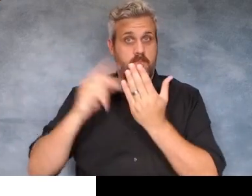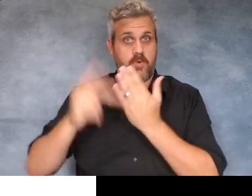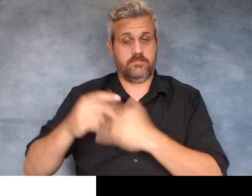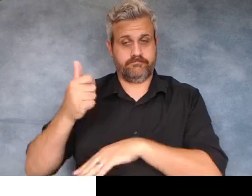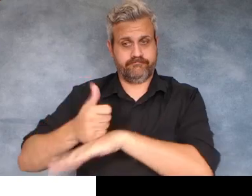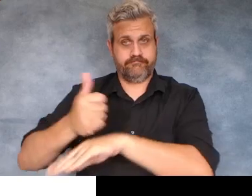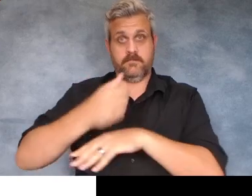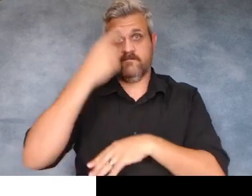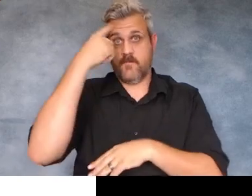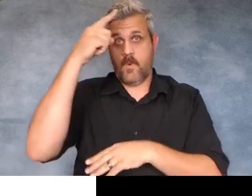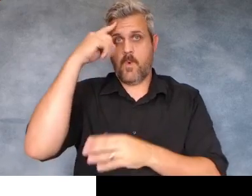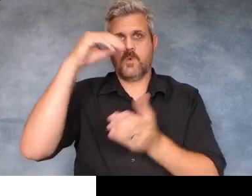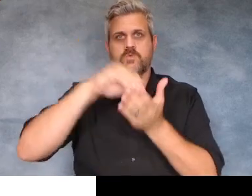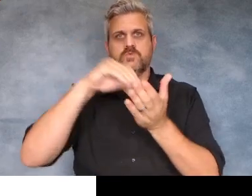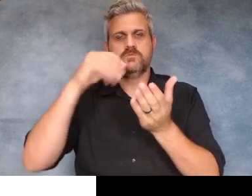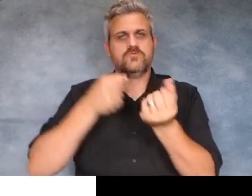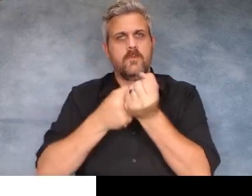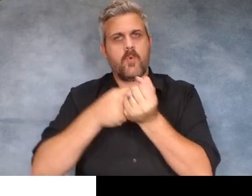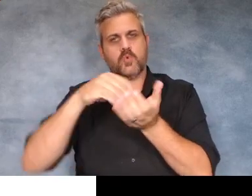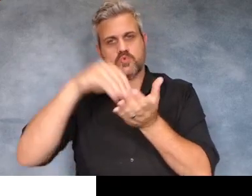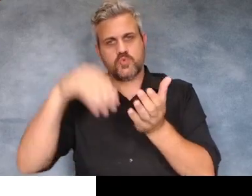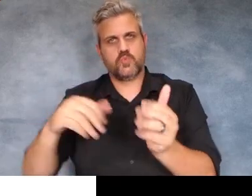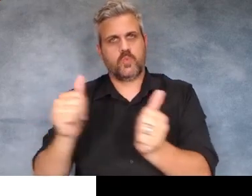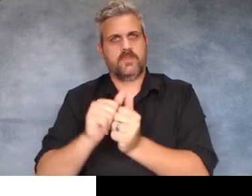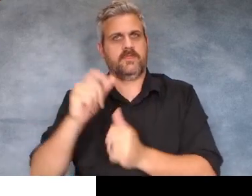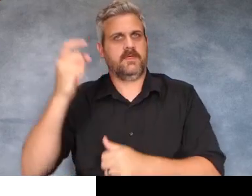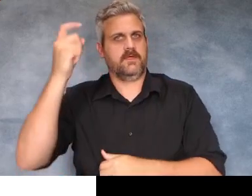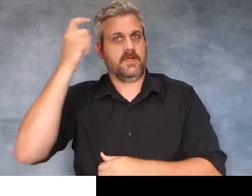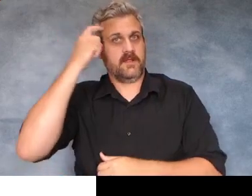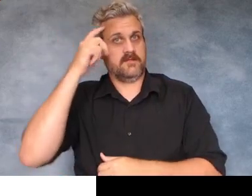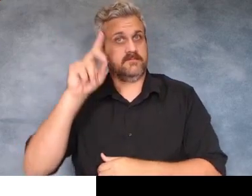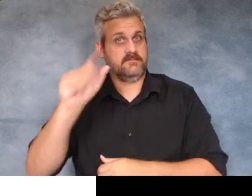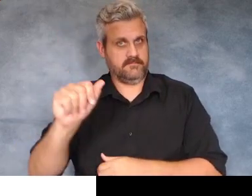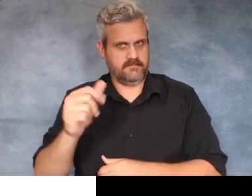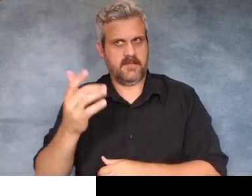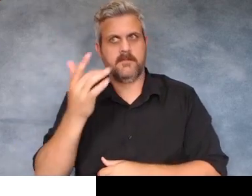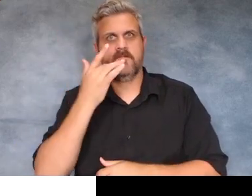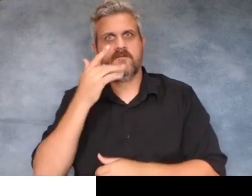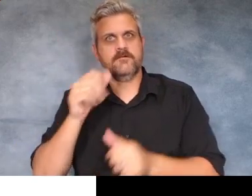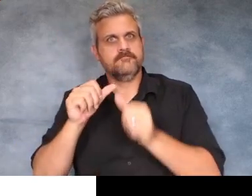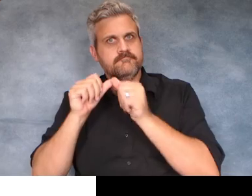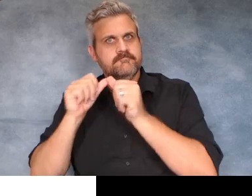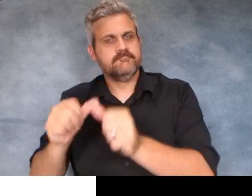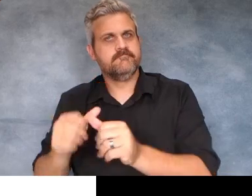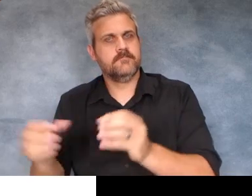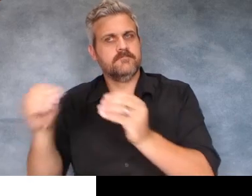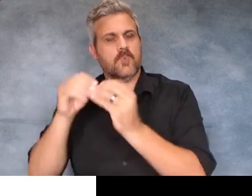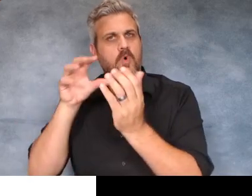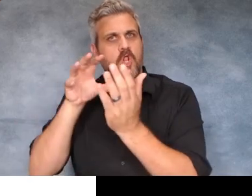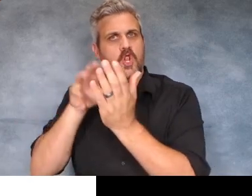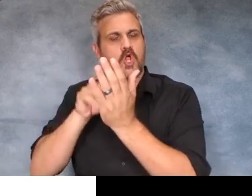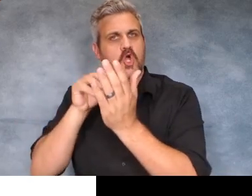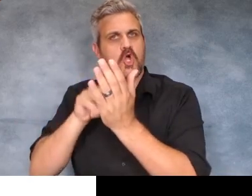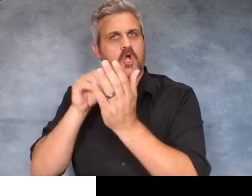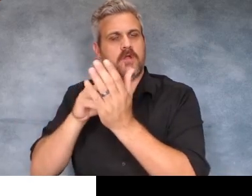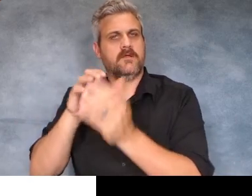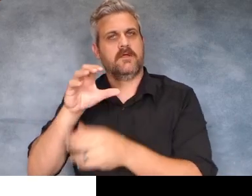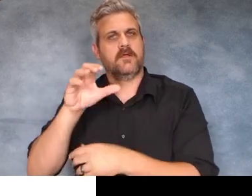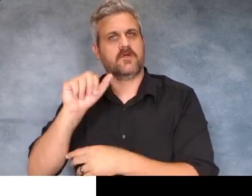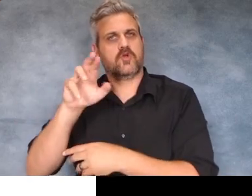support students with intellectual disabilities who want to continue academic, career, and